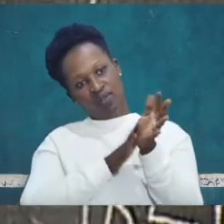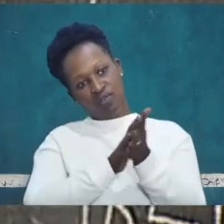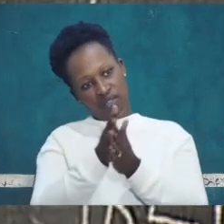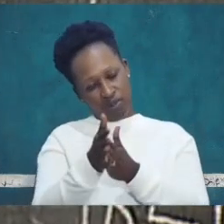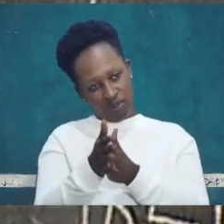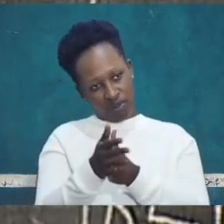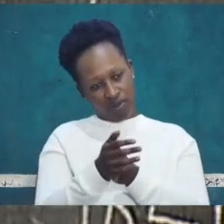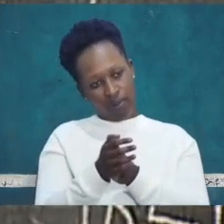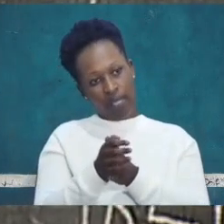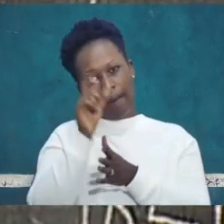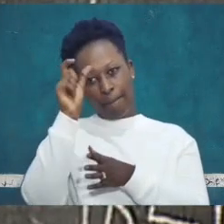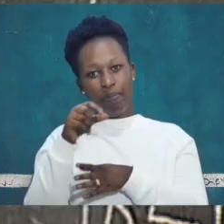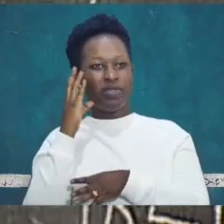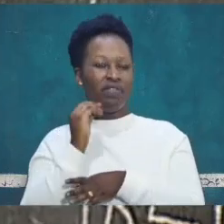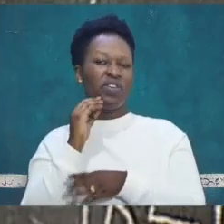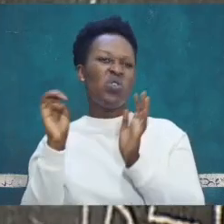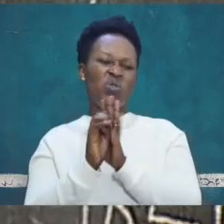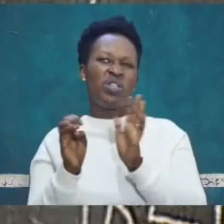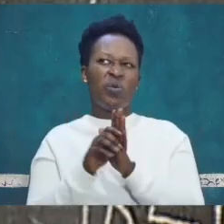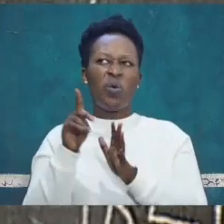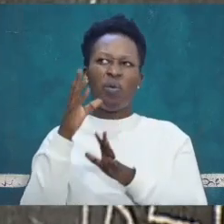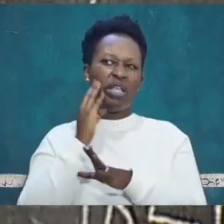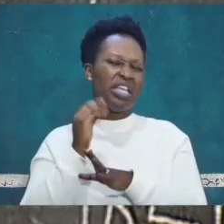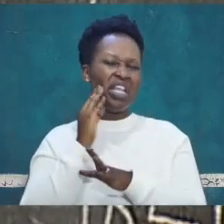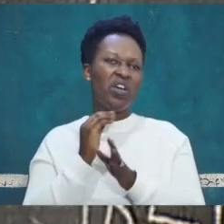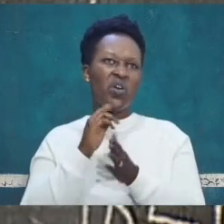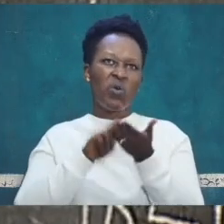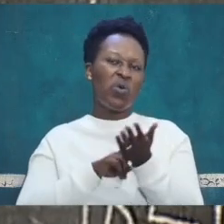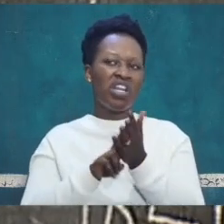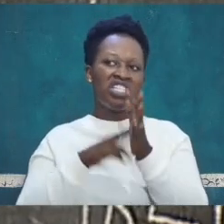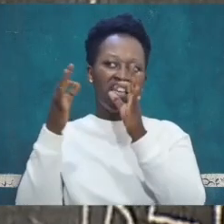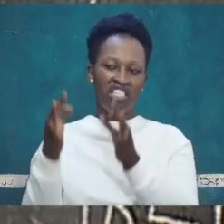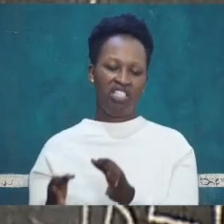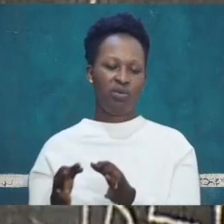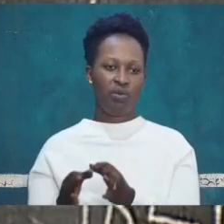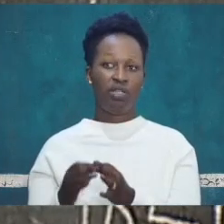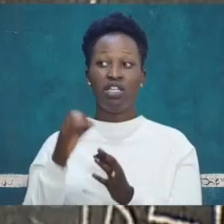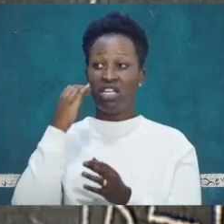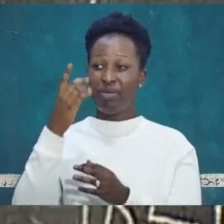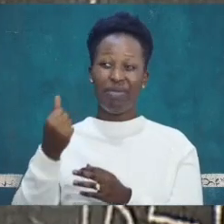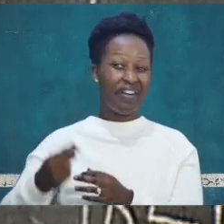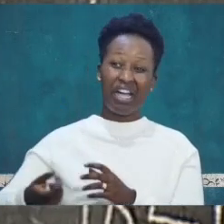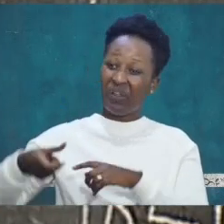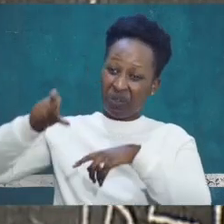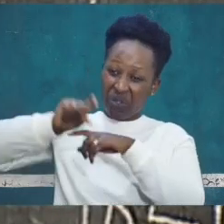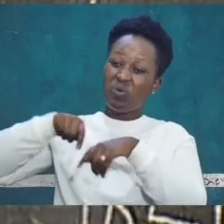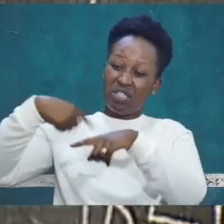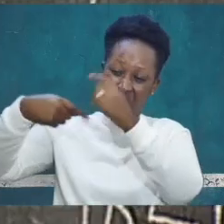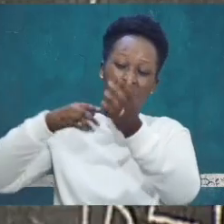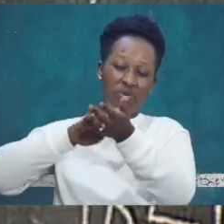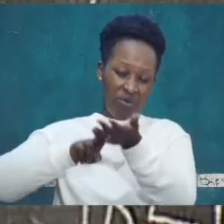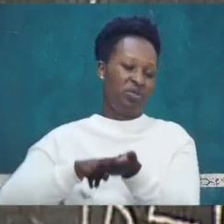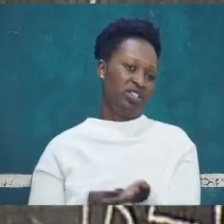People's habits, you may find that for you, maybe when you are addicted, you have a habit of consuming a commodity. Even if its price increases, you will consume more of